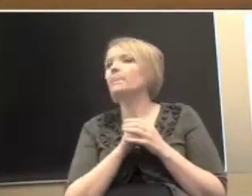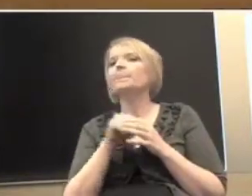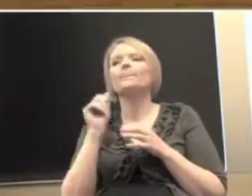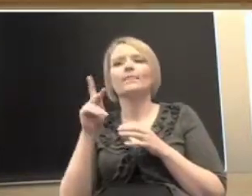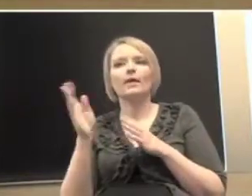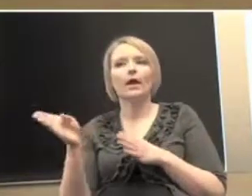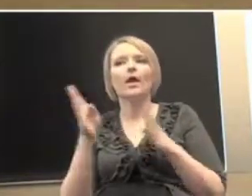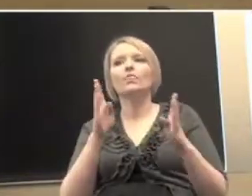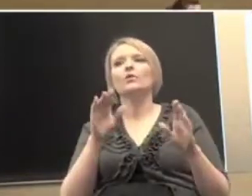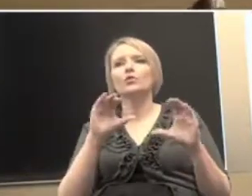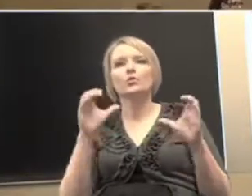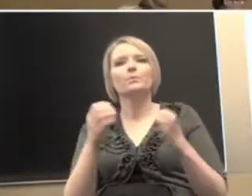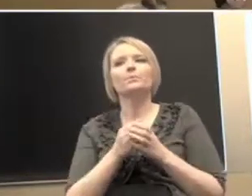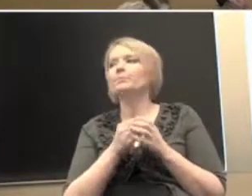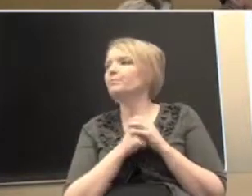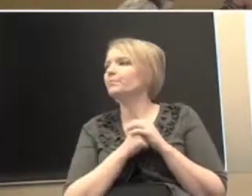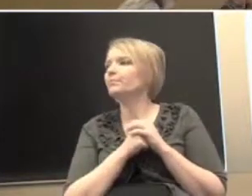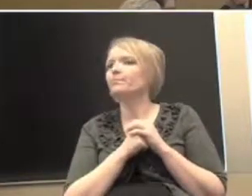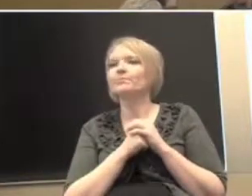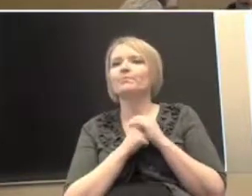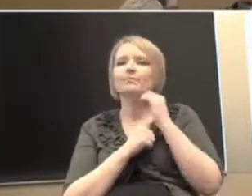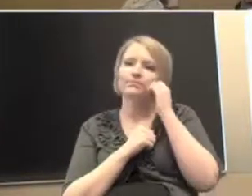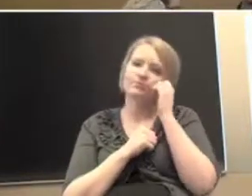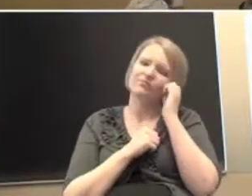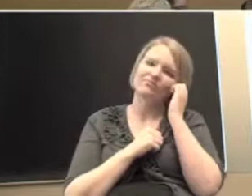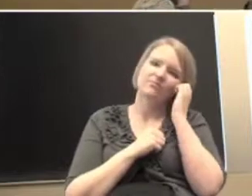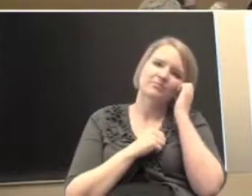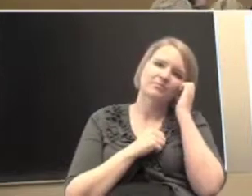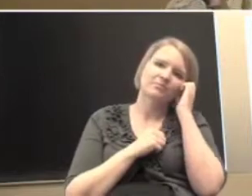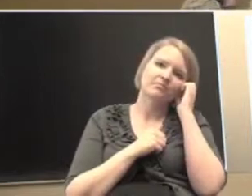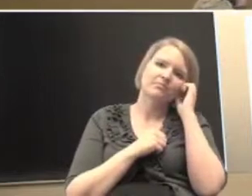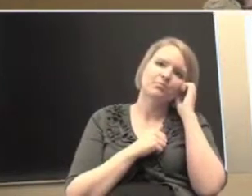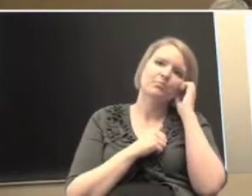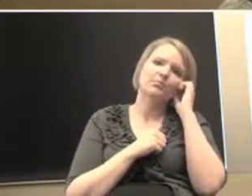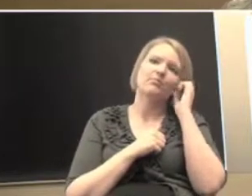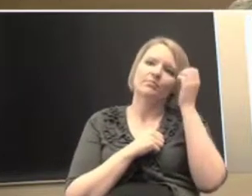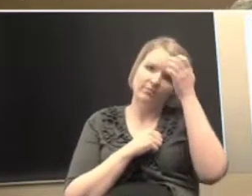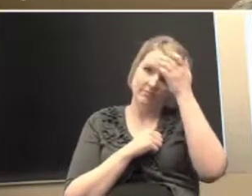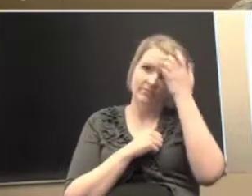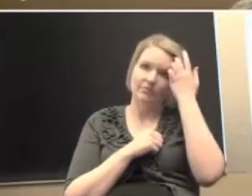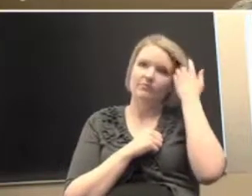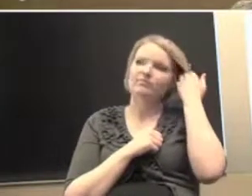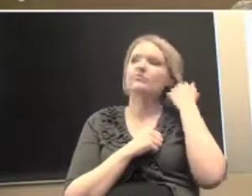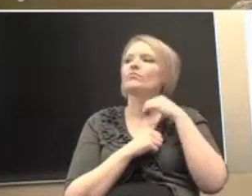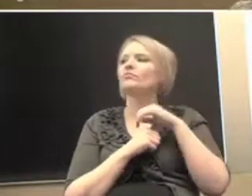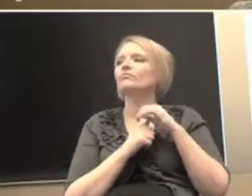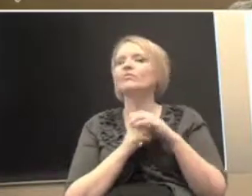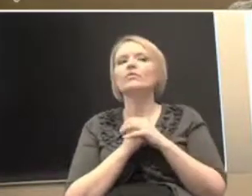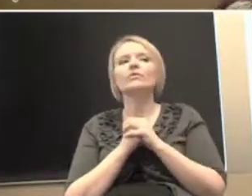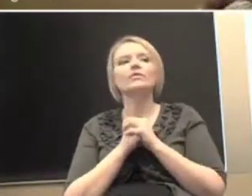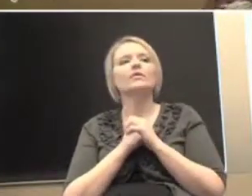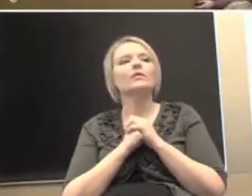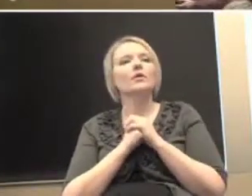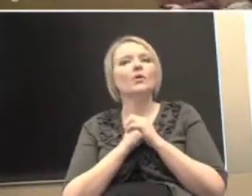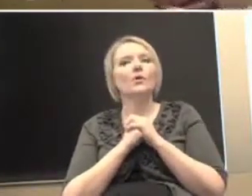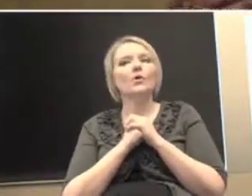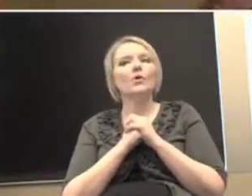group. Who'd like to go now? The all-powerful Mike. Let's go over to one of these groups.